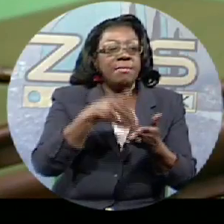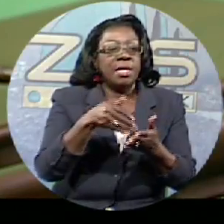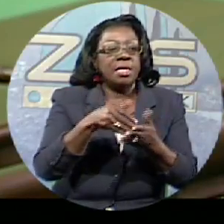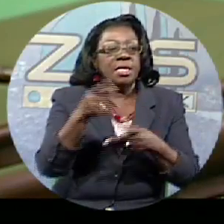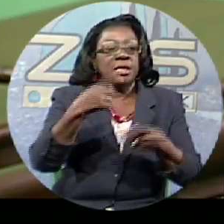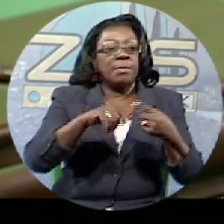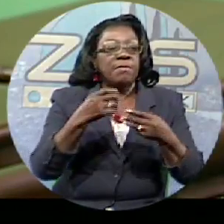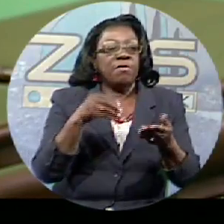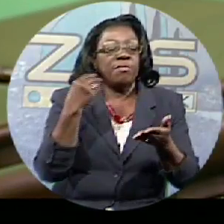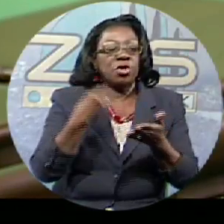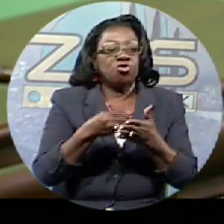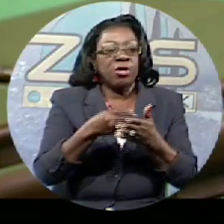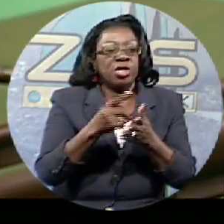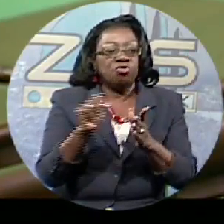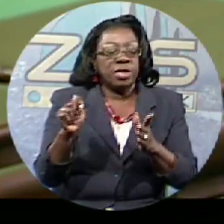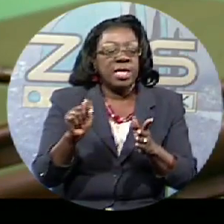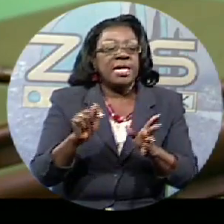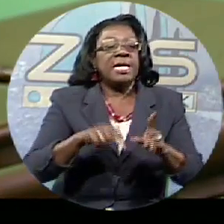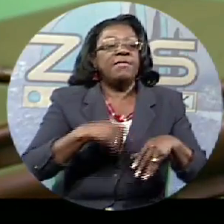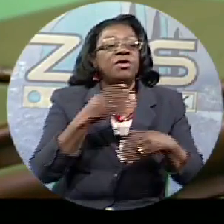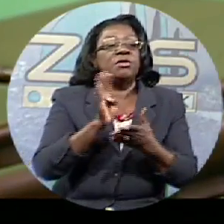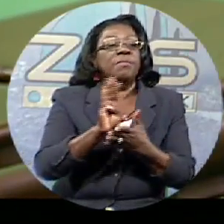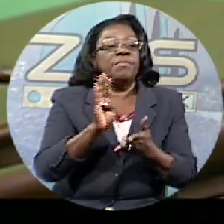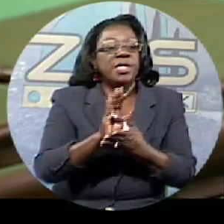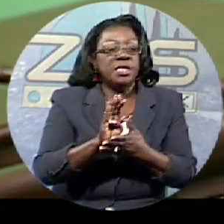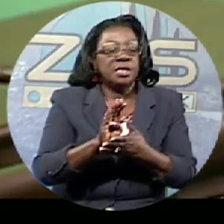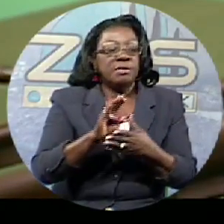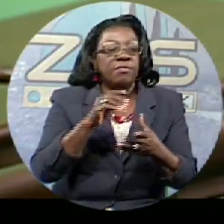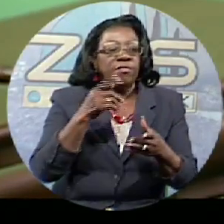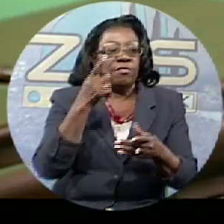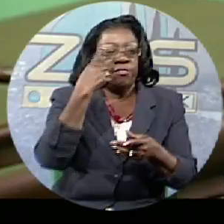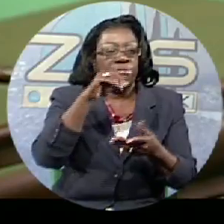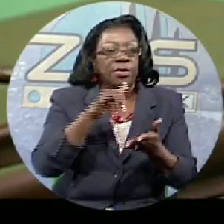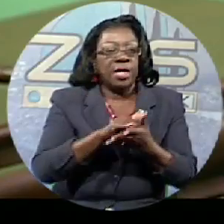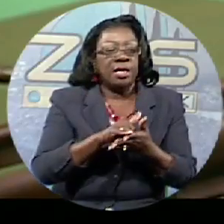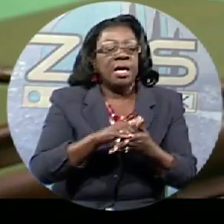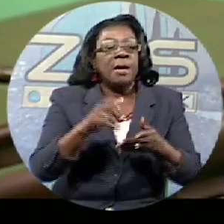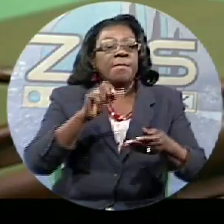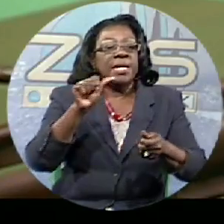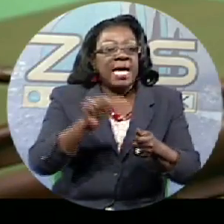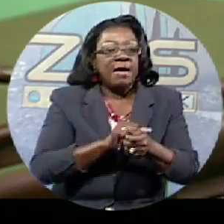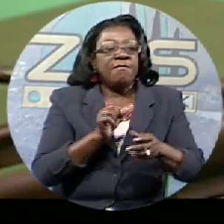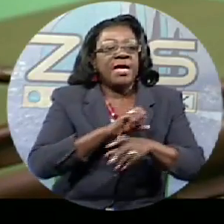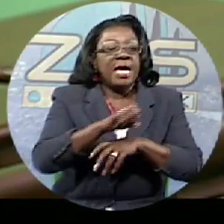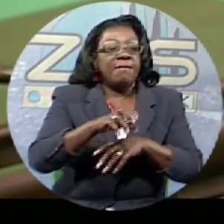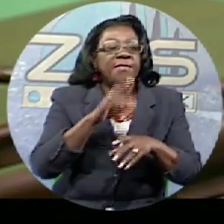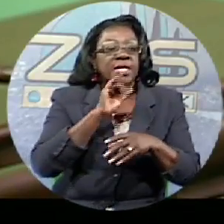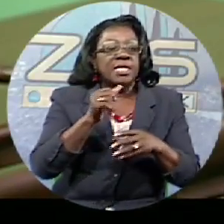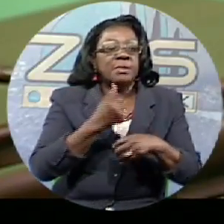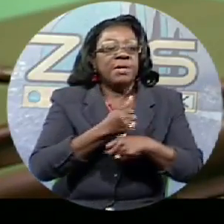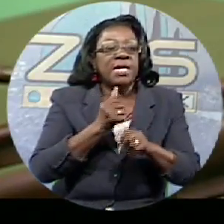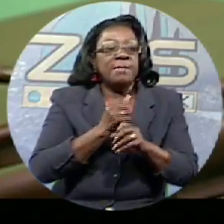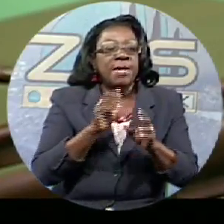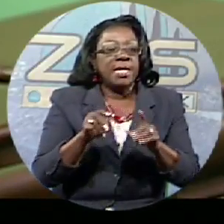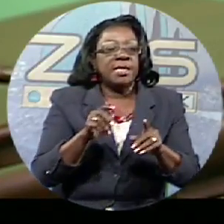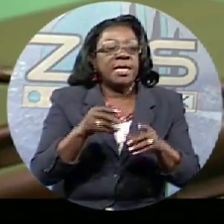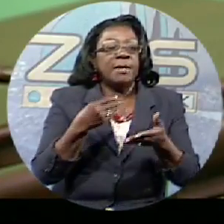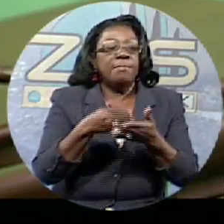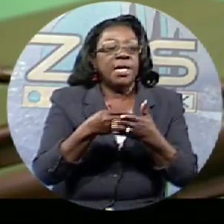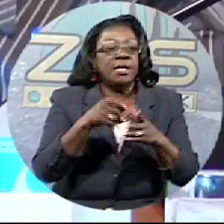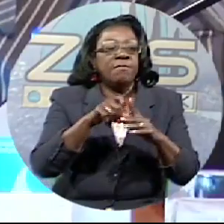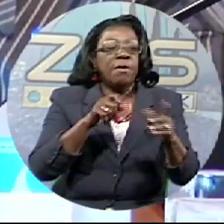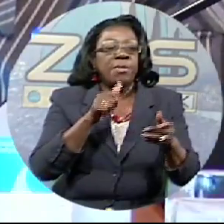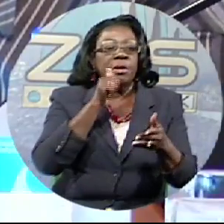the Treasury, even though it has been budgeted as such, Mr. Speaker, because every effort is being made to get monies from the private sector.